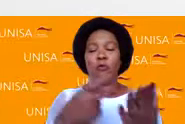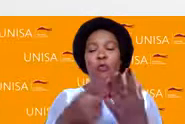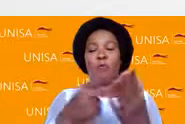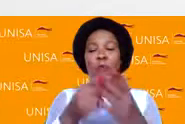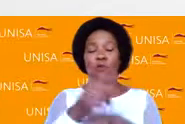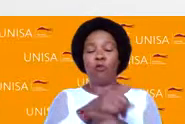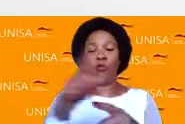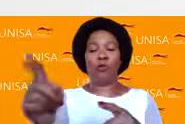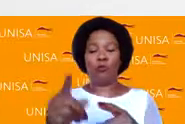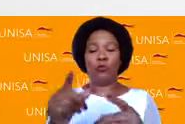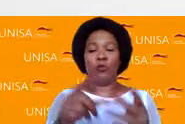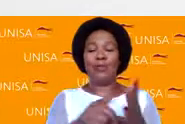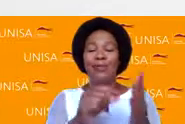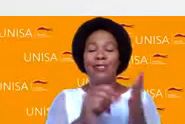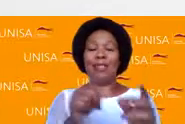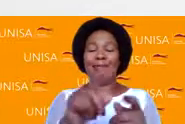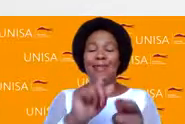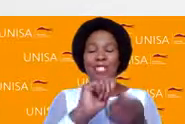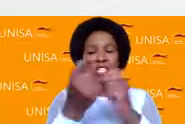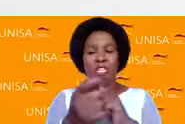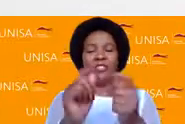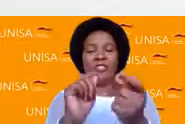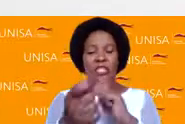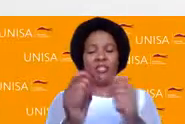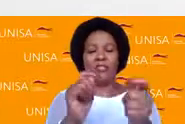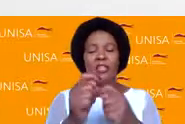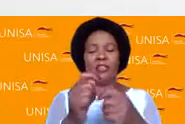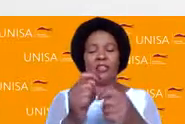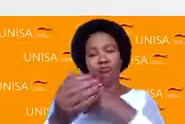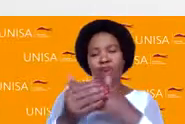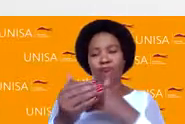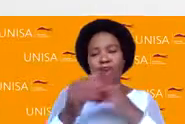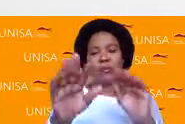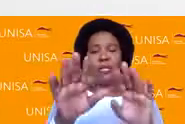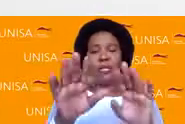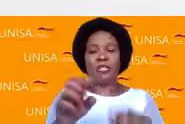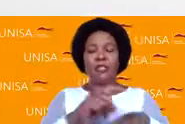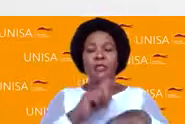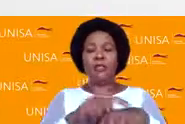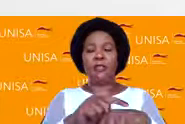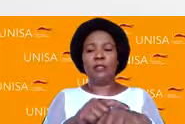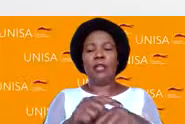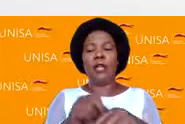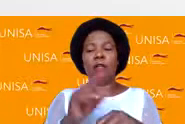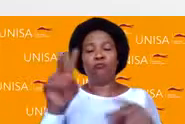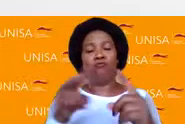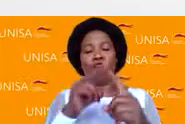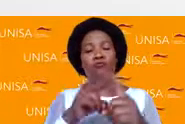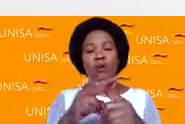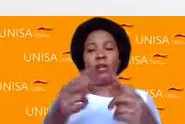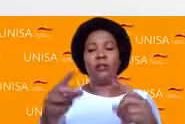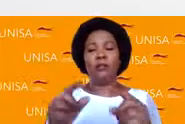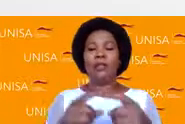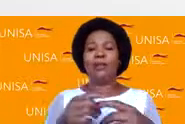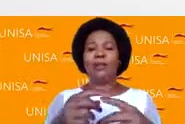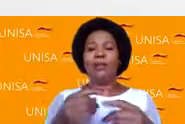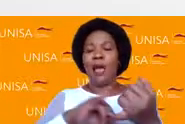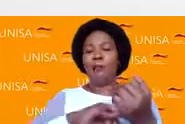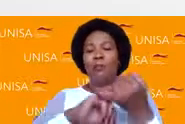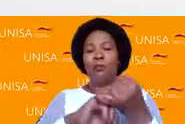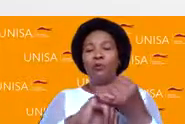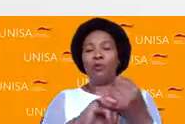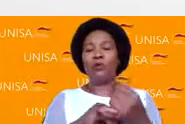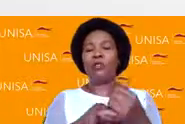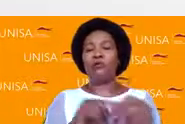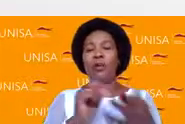do change as it becomes closer to the examination, and they look at clashes between modules. So this is one that if you go